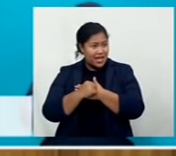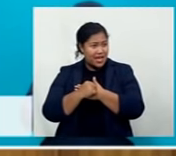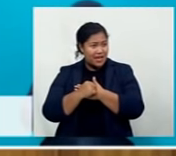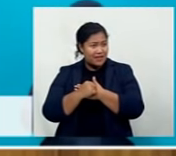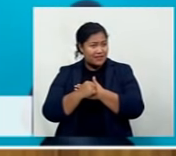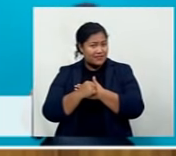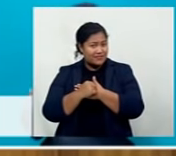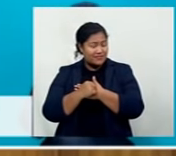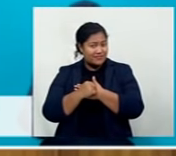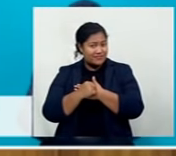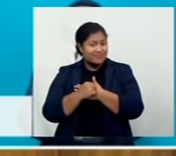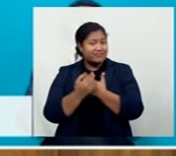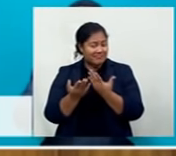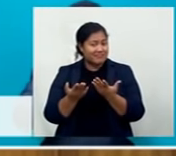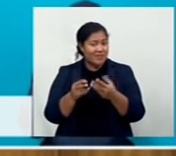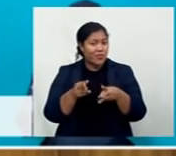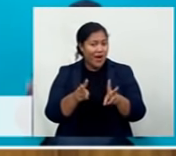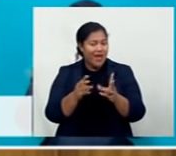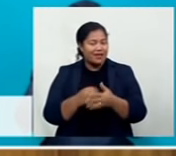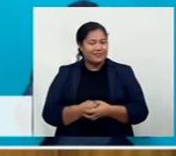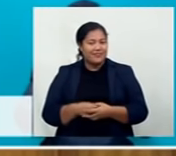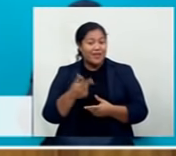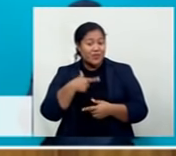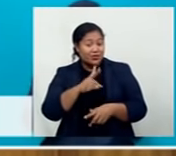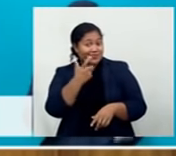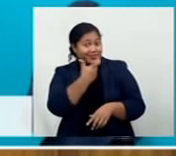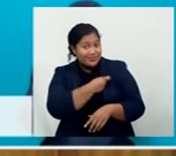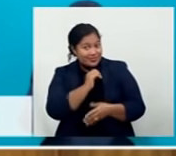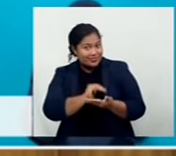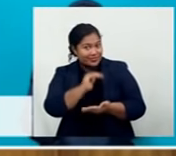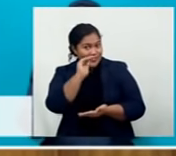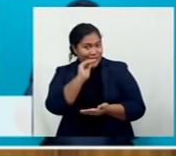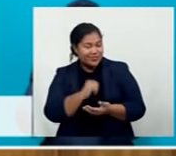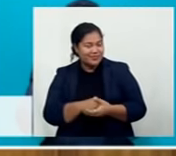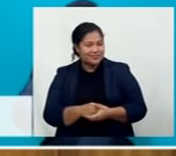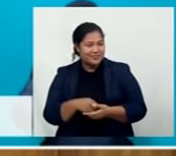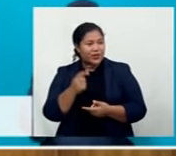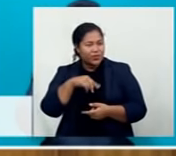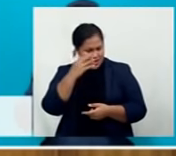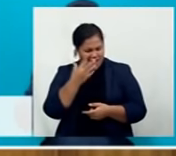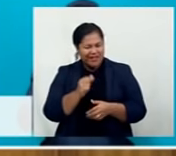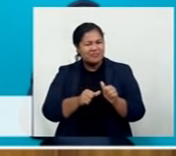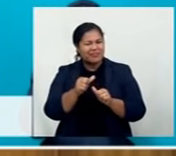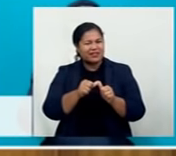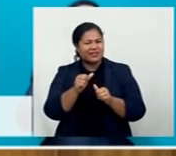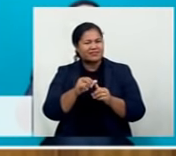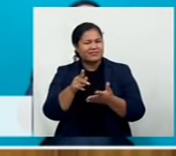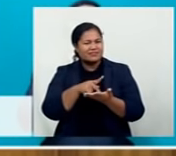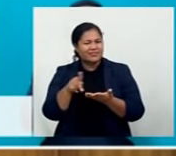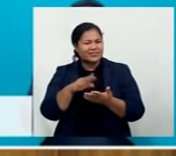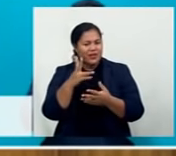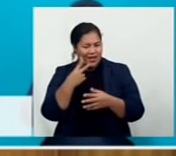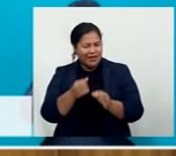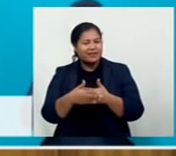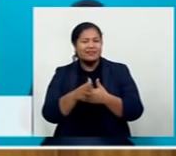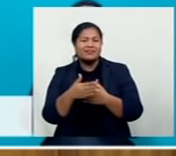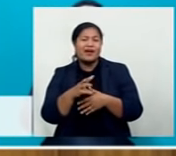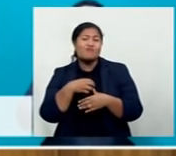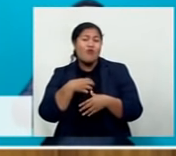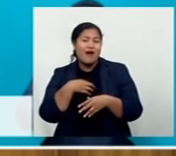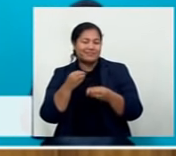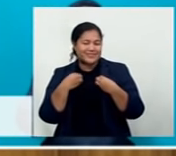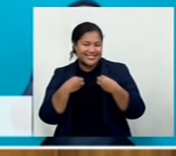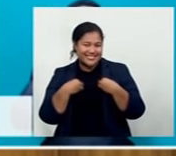a COVID-safe manner. As vaccination rate grows, we can be in a better position to open up more businesses